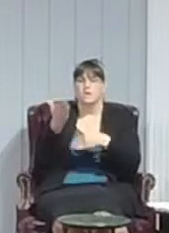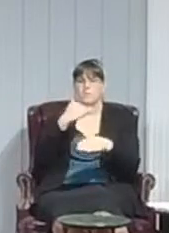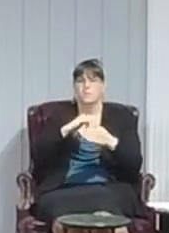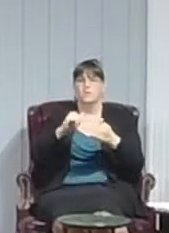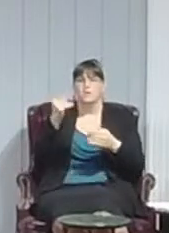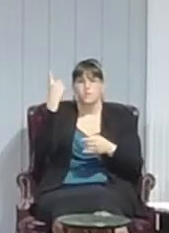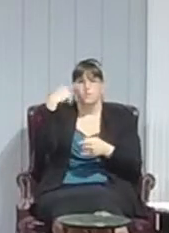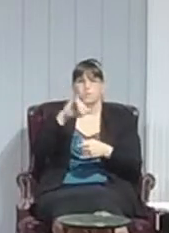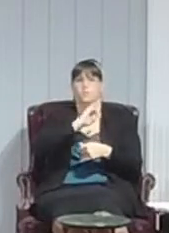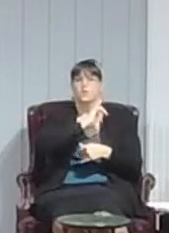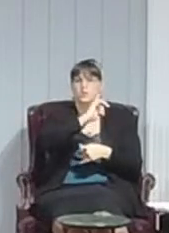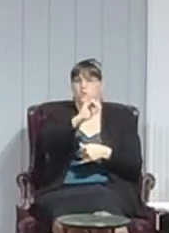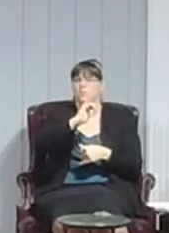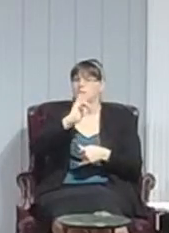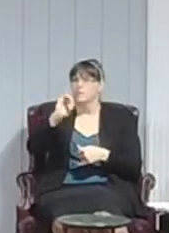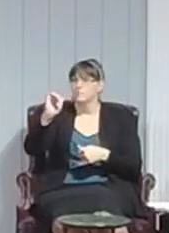me.